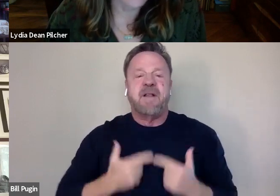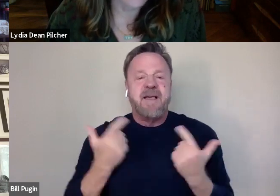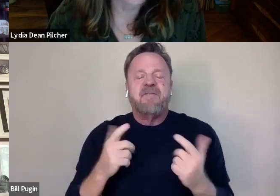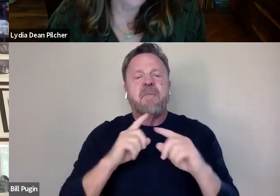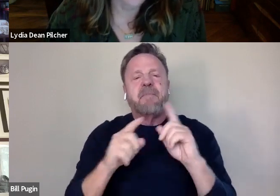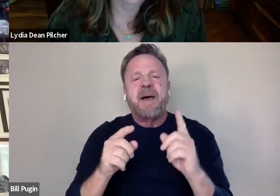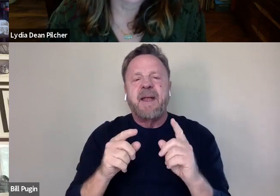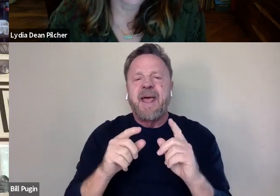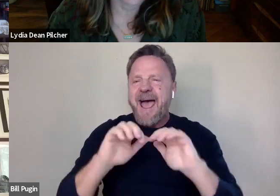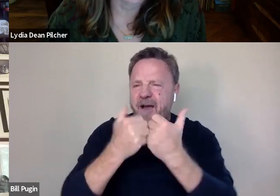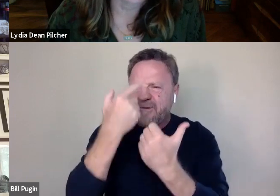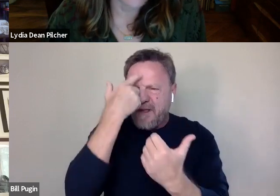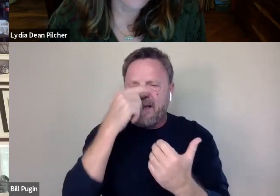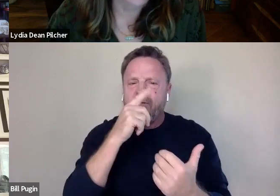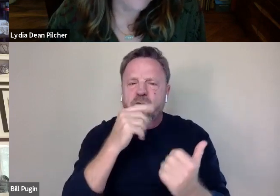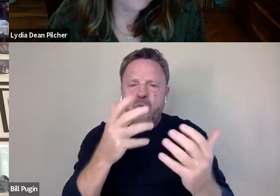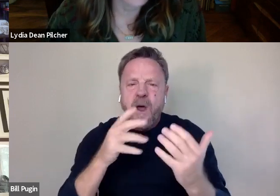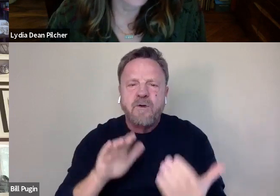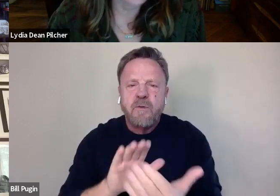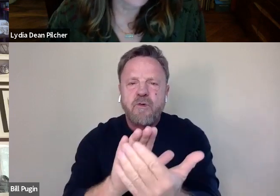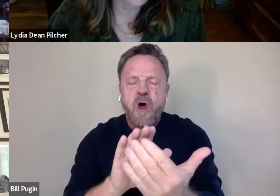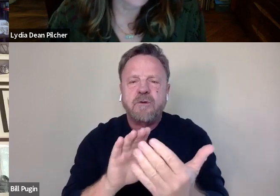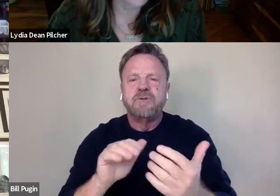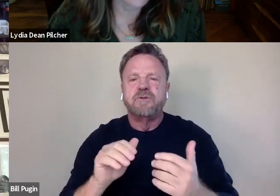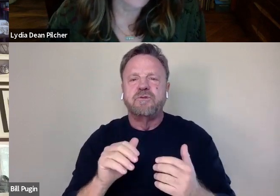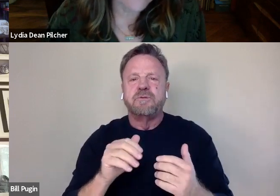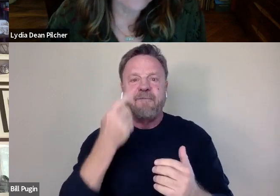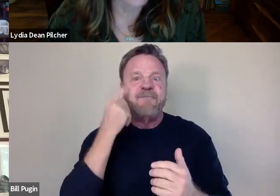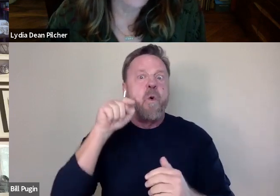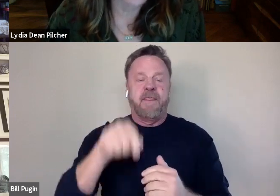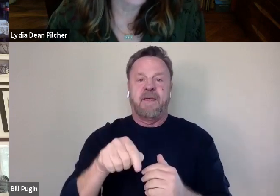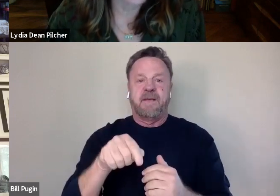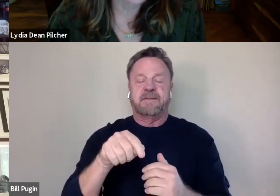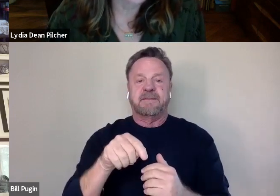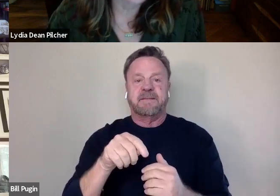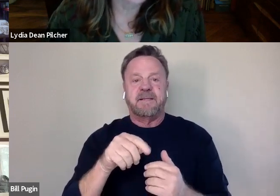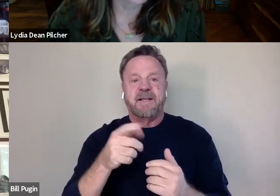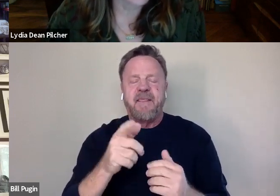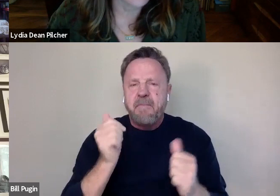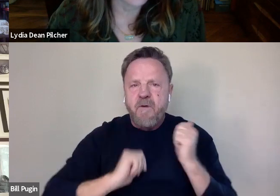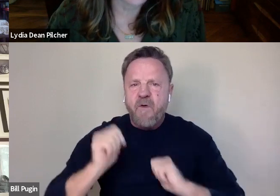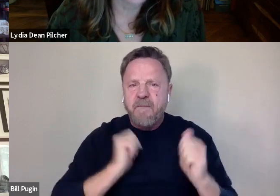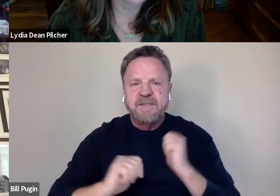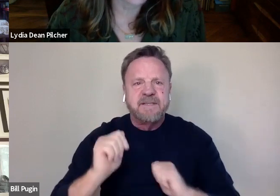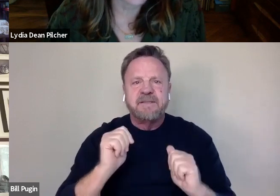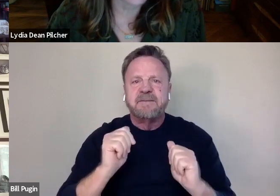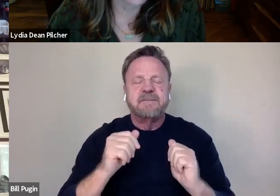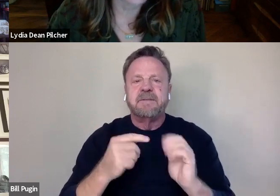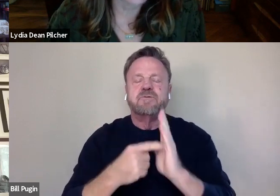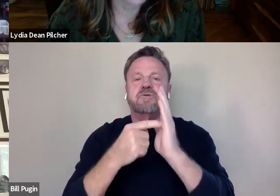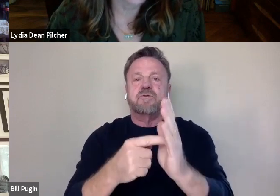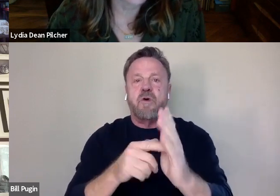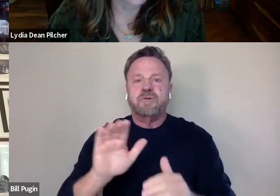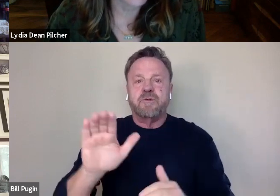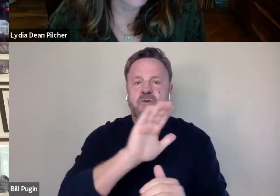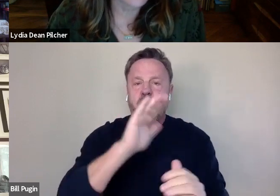who you wanted to approach for this? Because the performances, which shows your